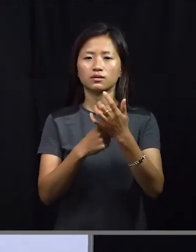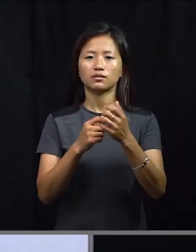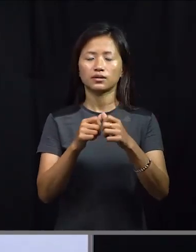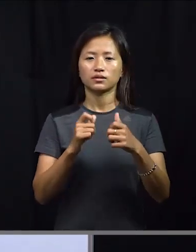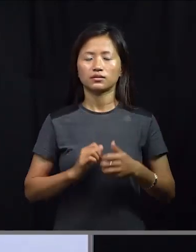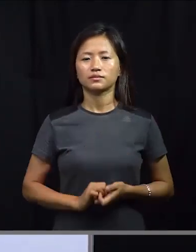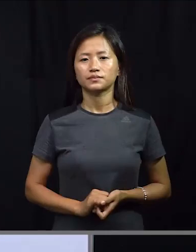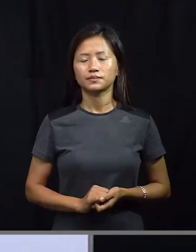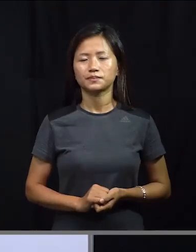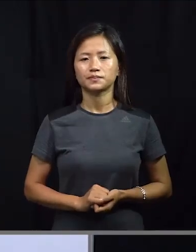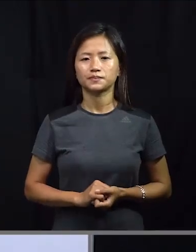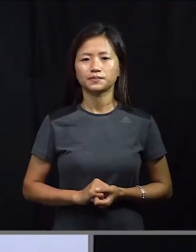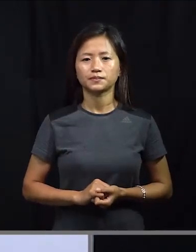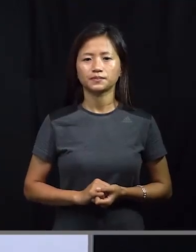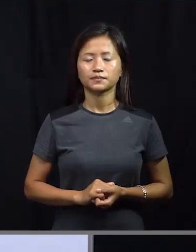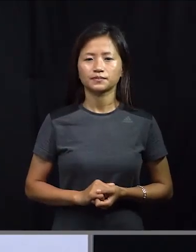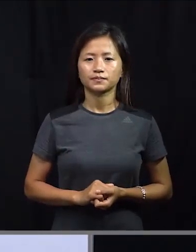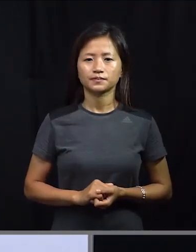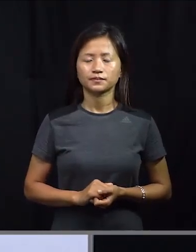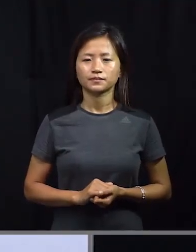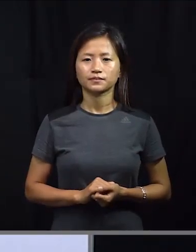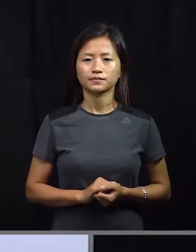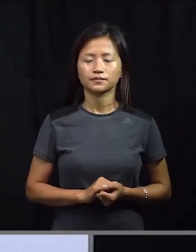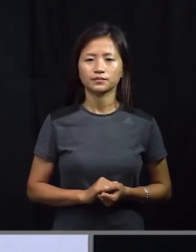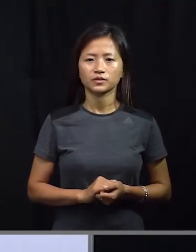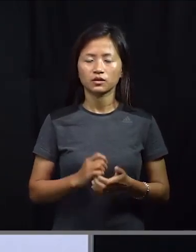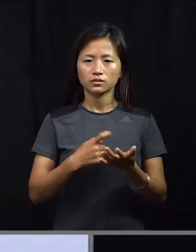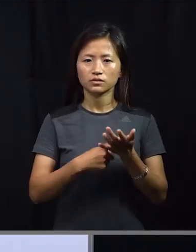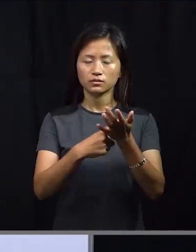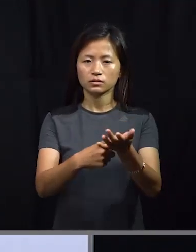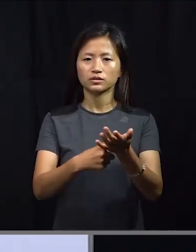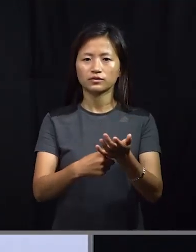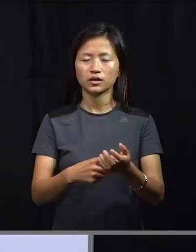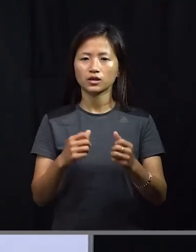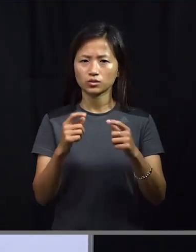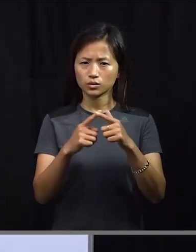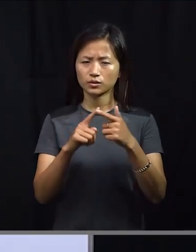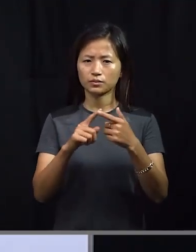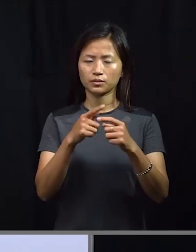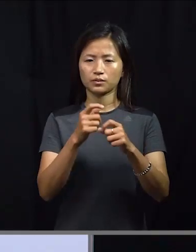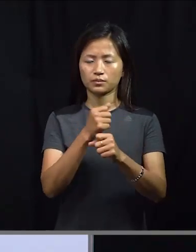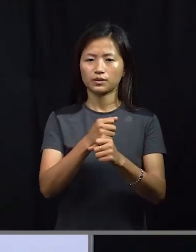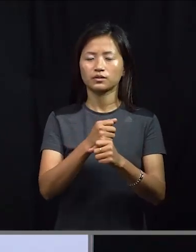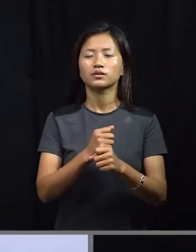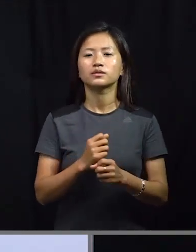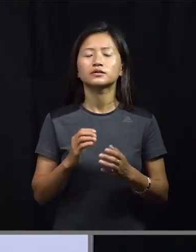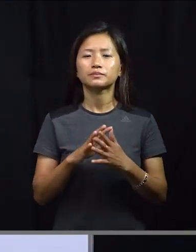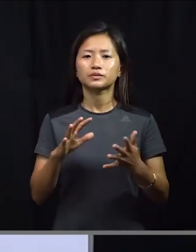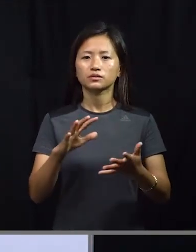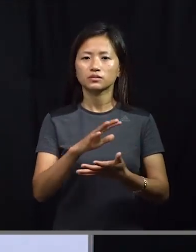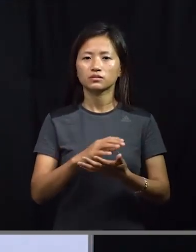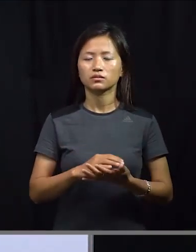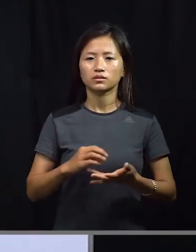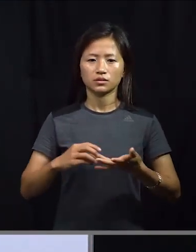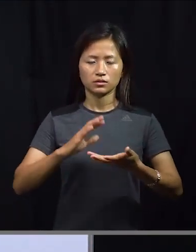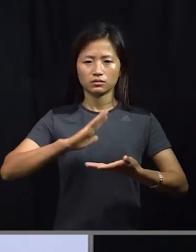S-A-G-O-T-R-A, Sagutra, okay. So, this rules of exogamy says that it prescribes whom a Hindu